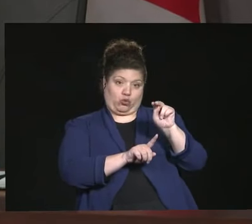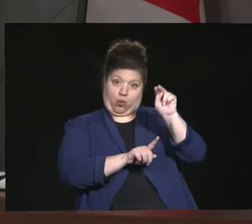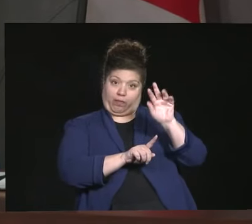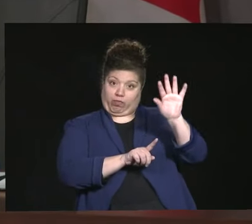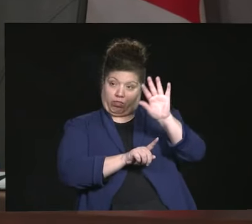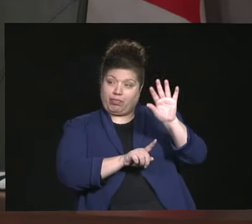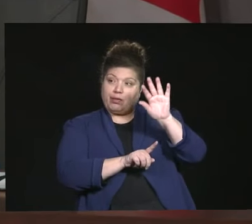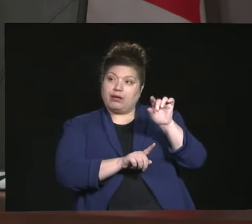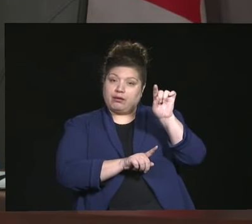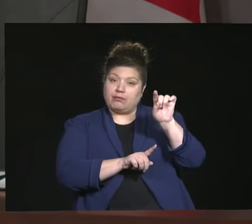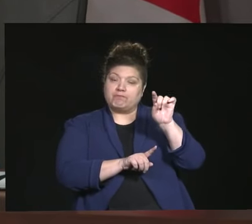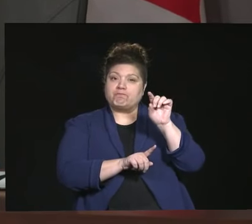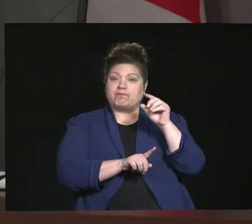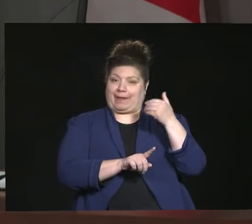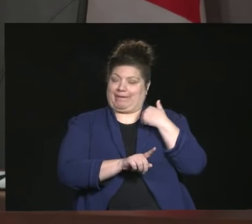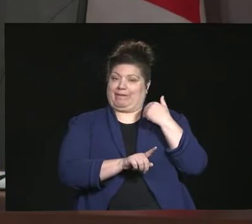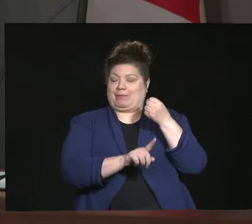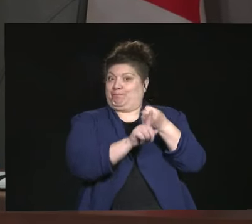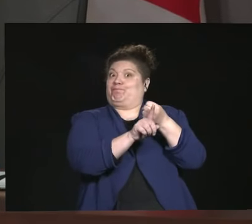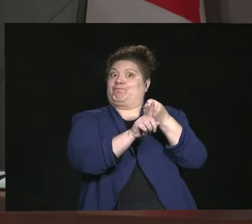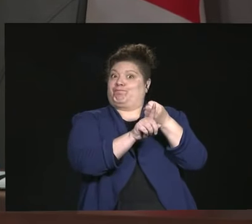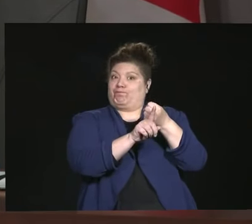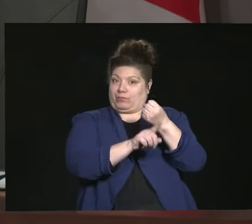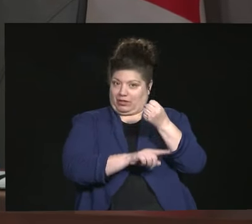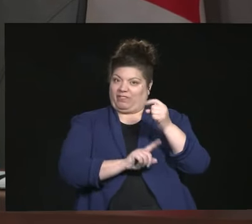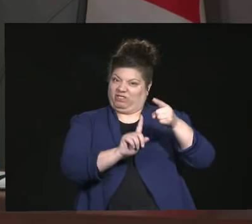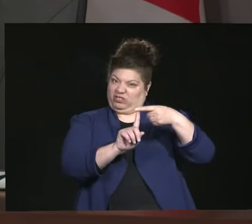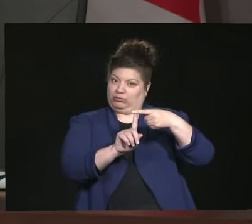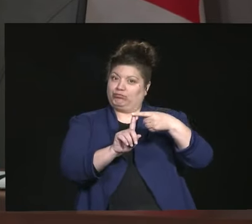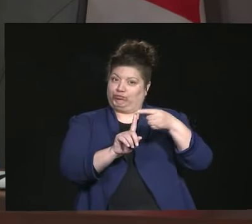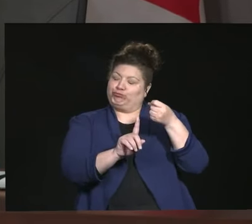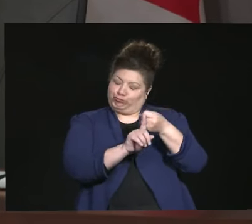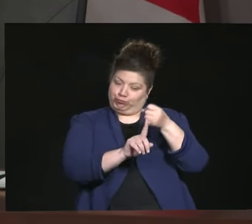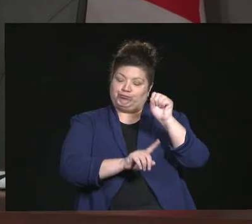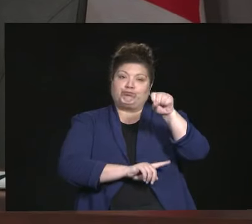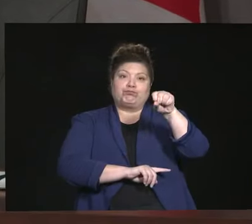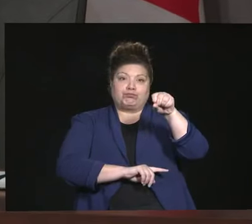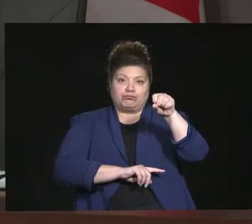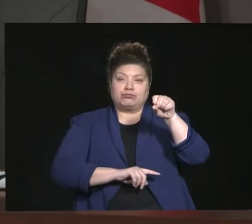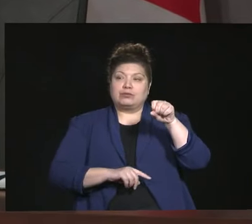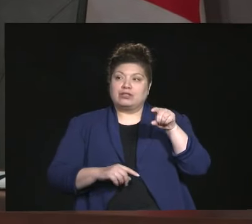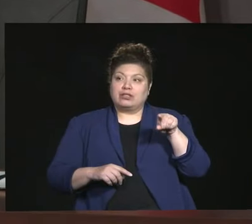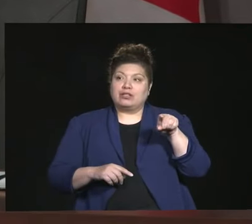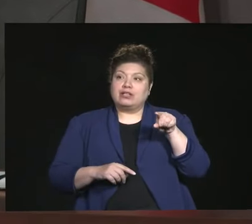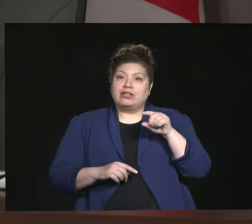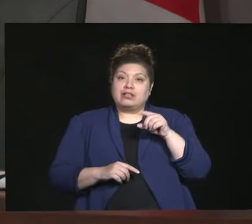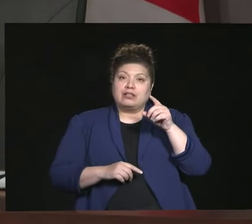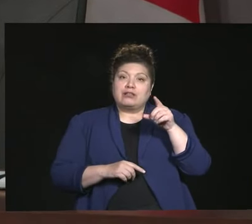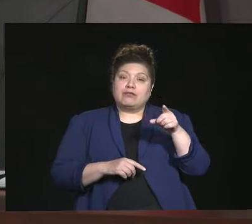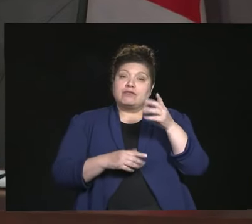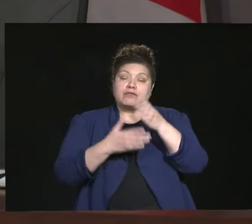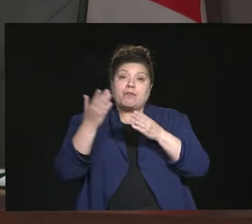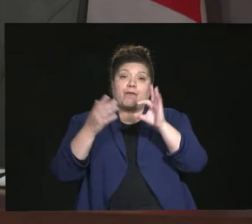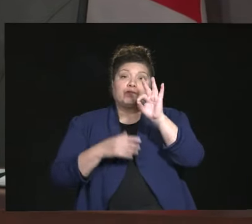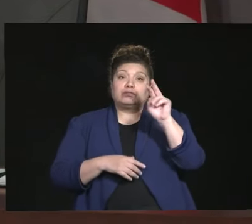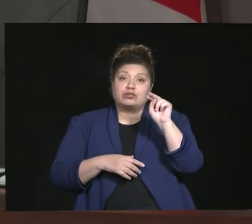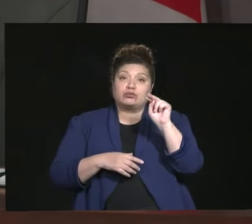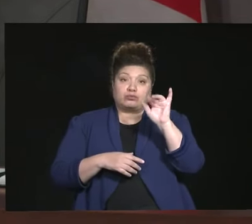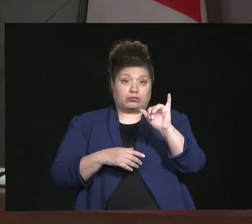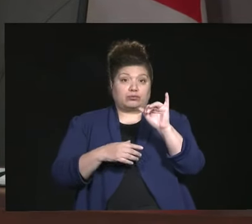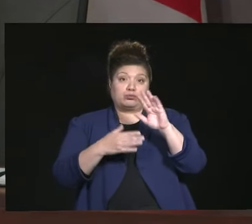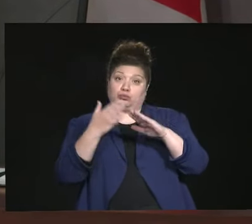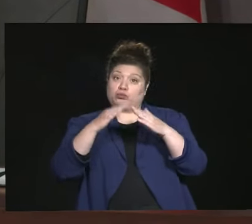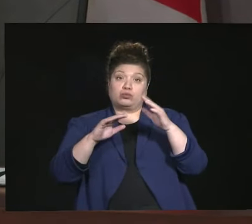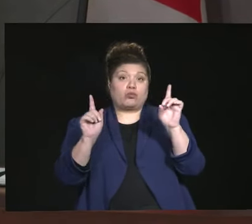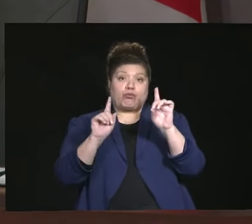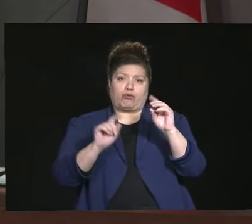first case, and some large First Nation community in Ontario,